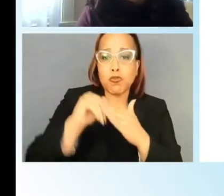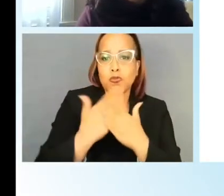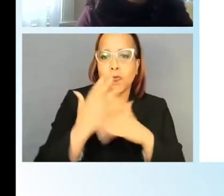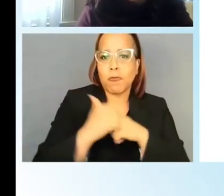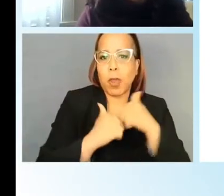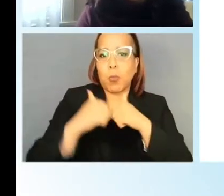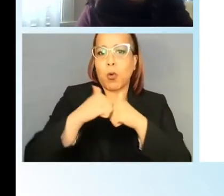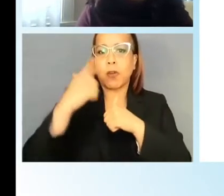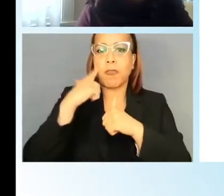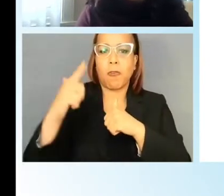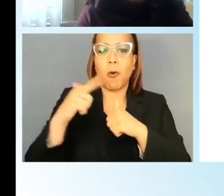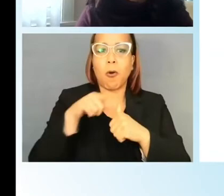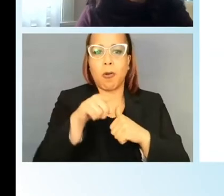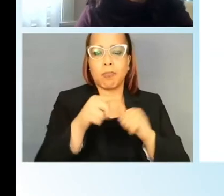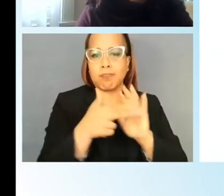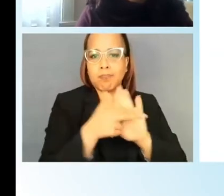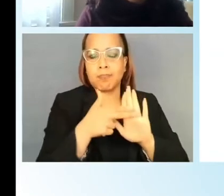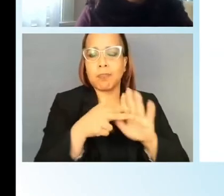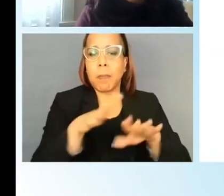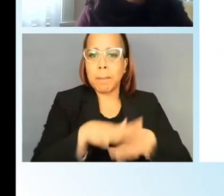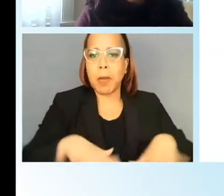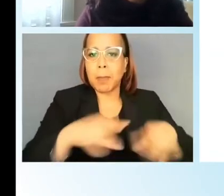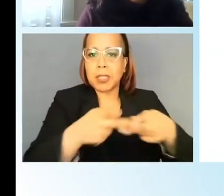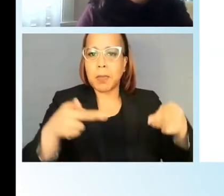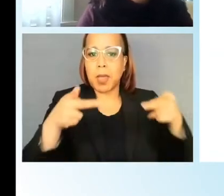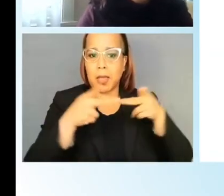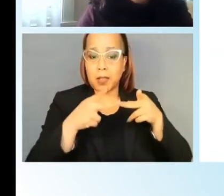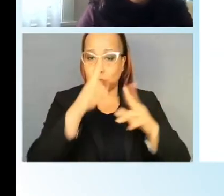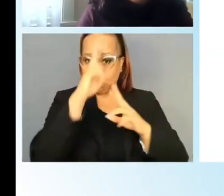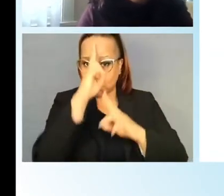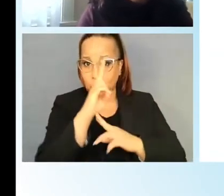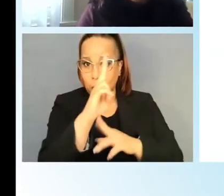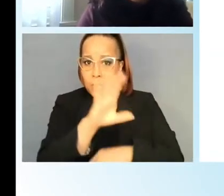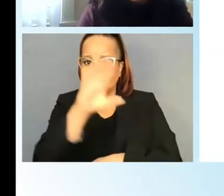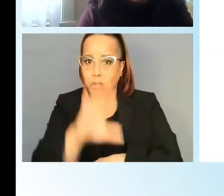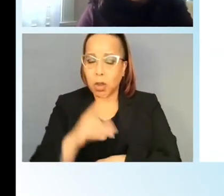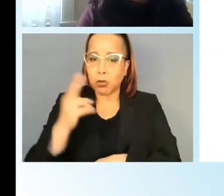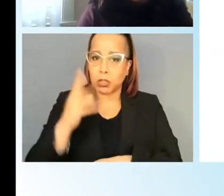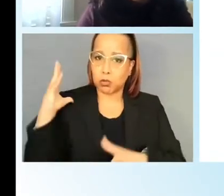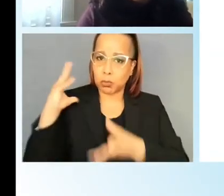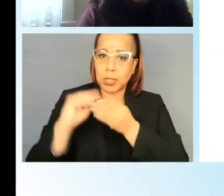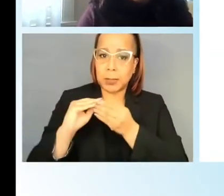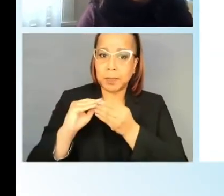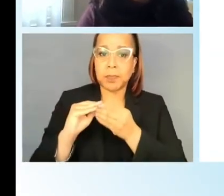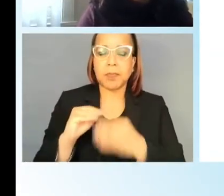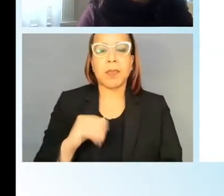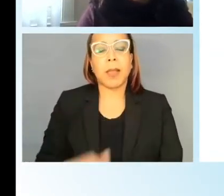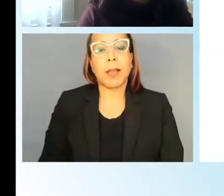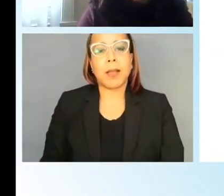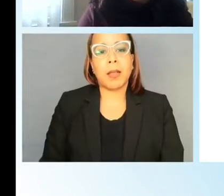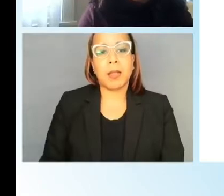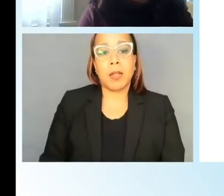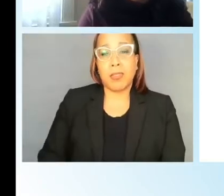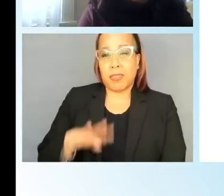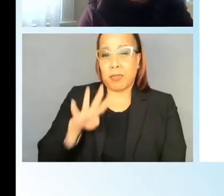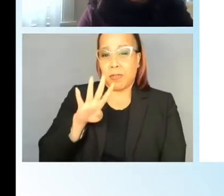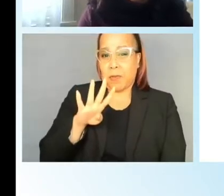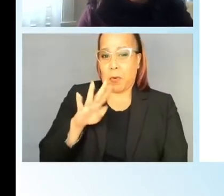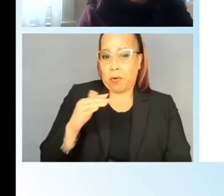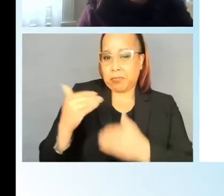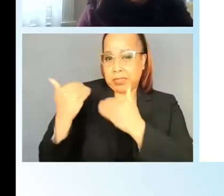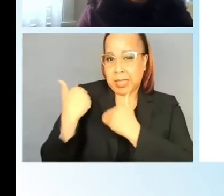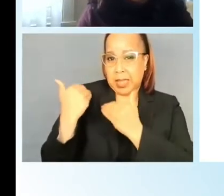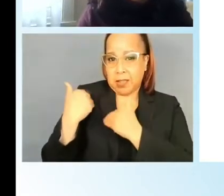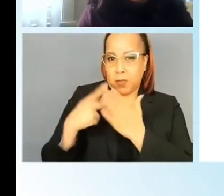marking public space and to memorialize Chicago's history. There's four tasks of the